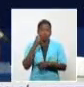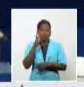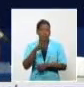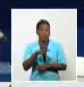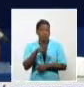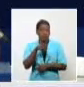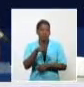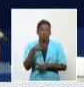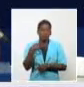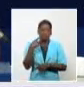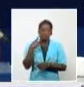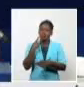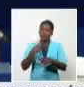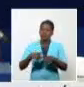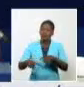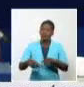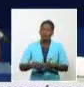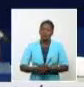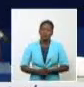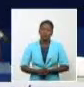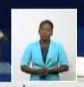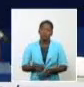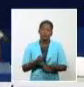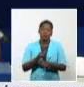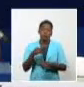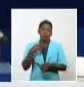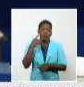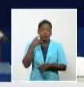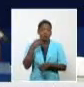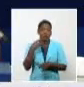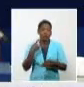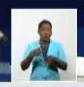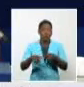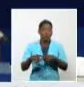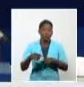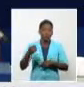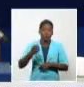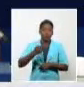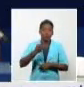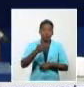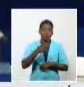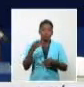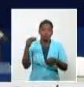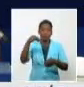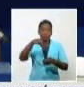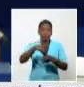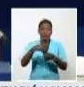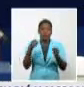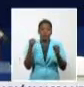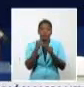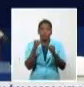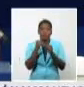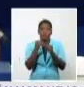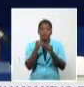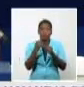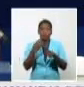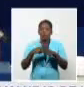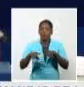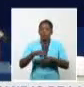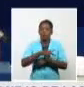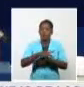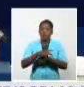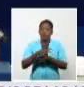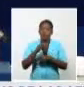I reiterate, COVID-19 is a very dangerous disease that we cannot trust at any